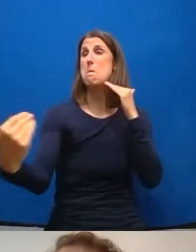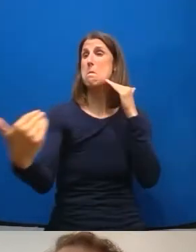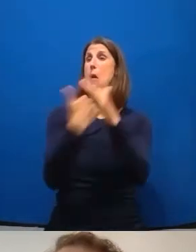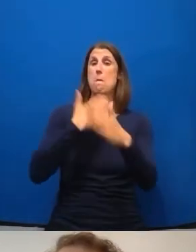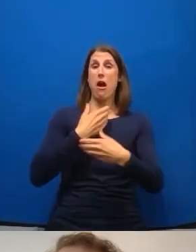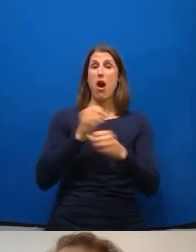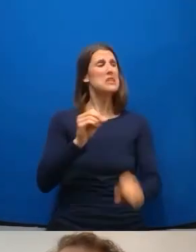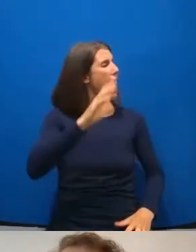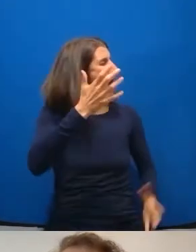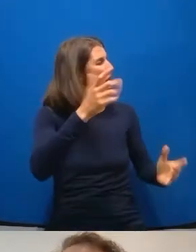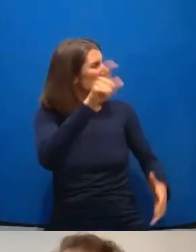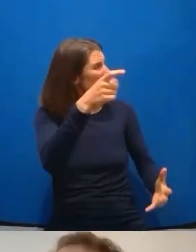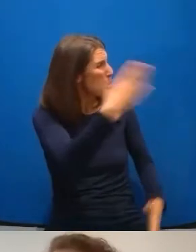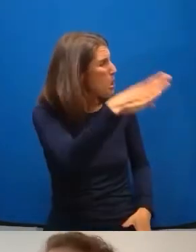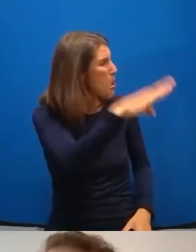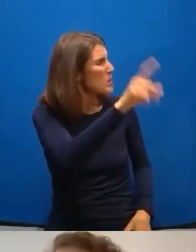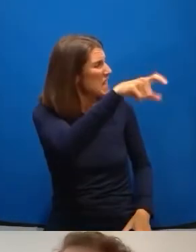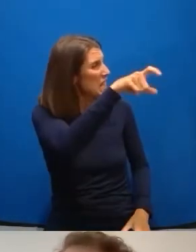that I've seen for my own child as well.